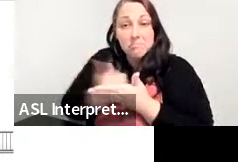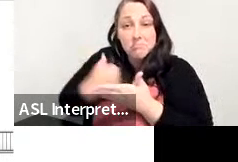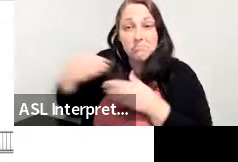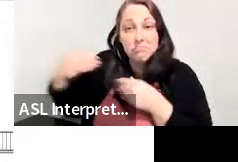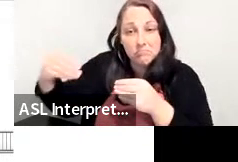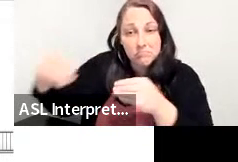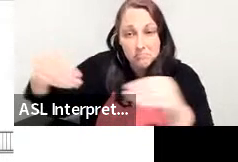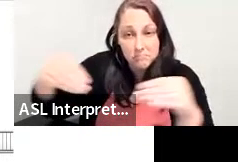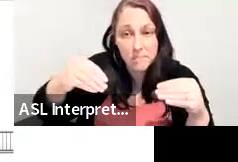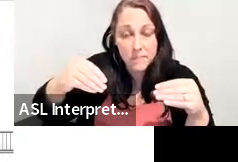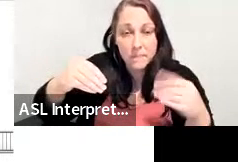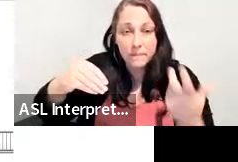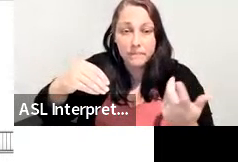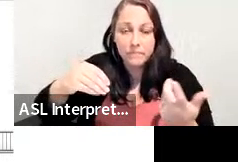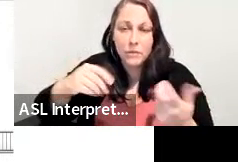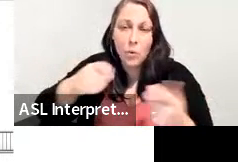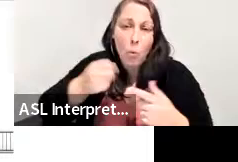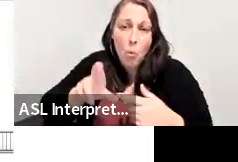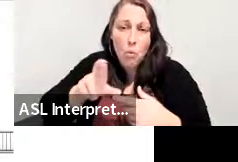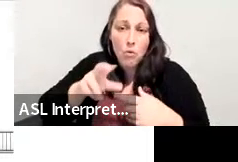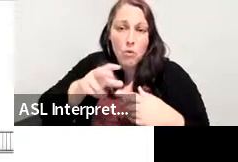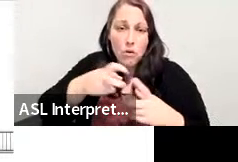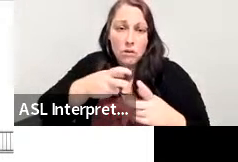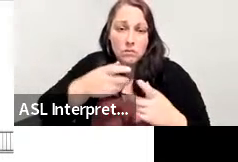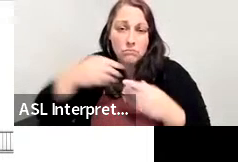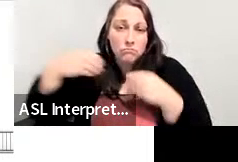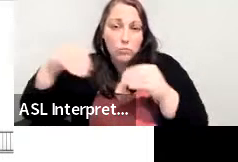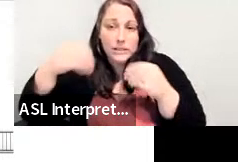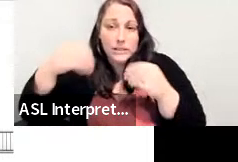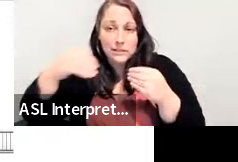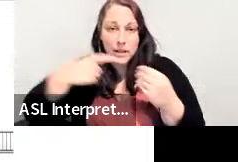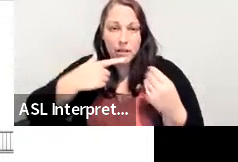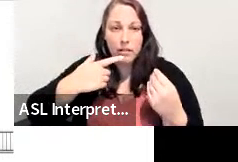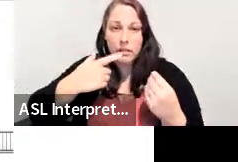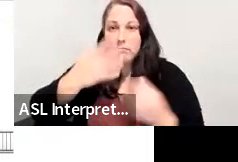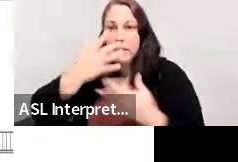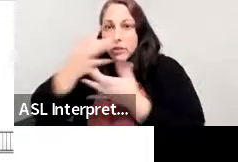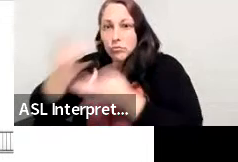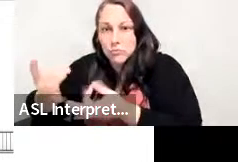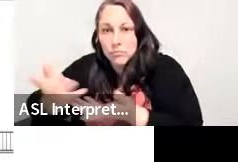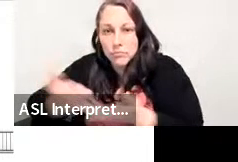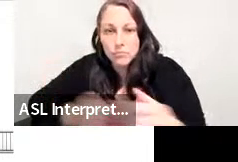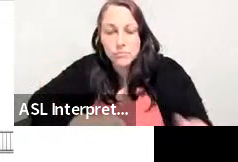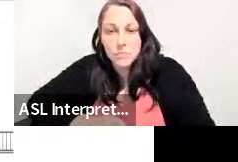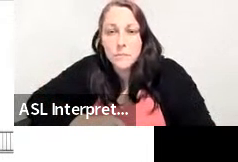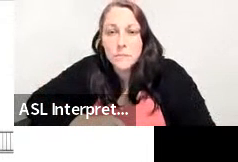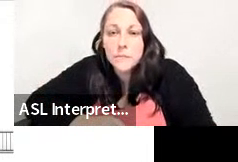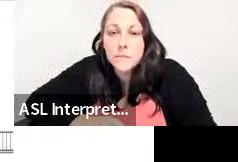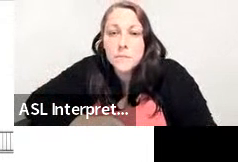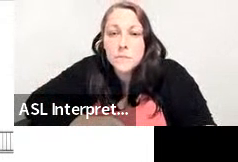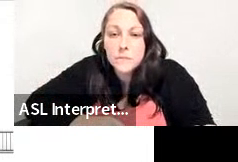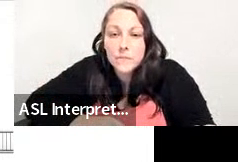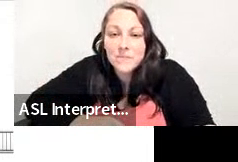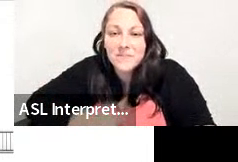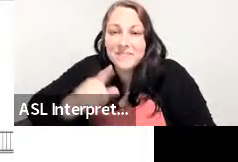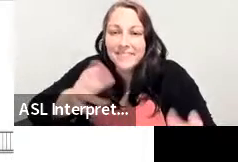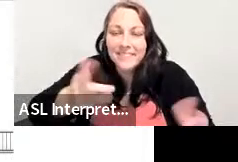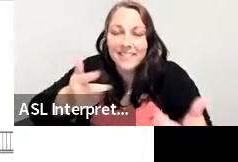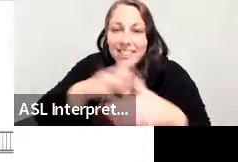as well. I think just to add, oh, sorry. Go ahead. No, just to say, go ahead.